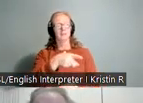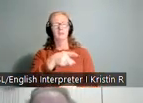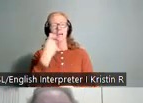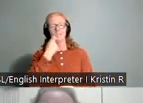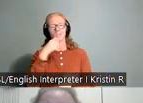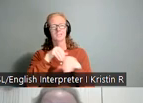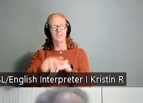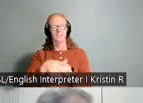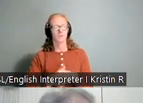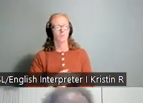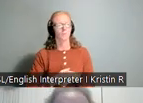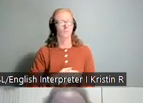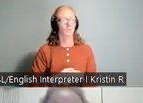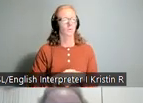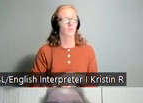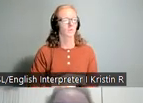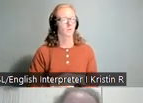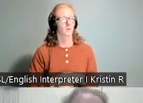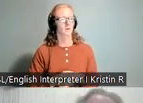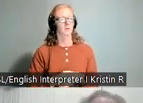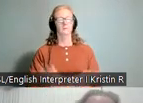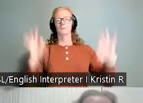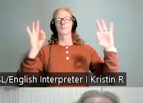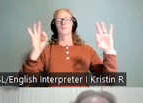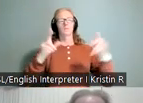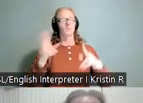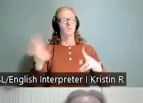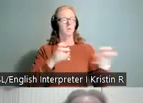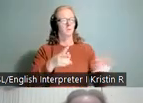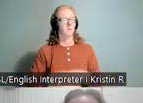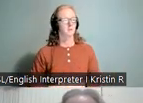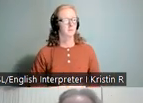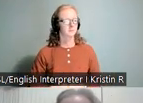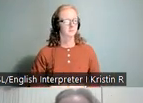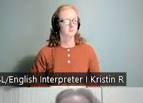you earlier this evening. If you want to just, yes, there it is.